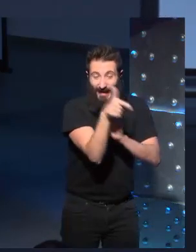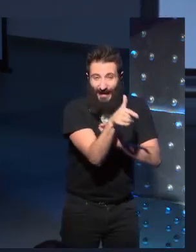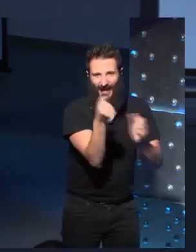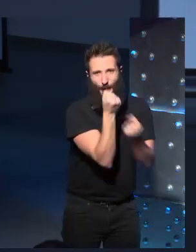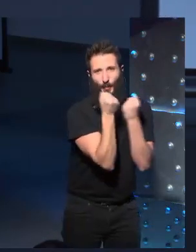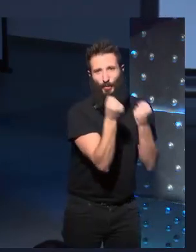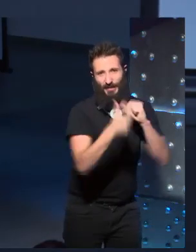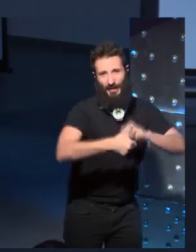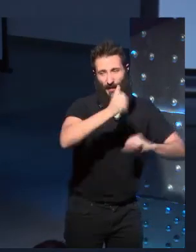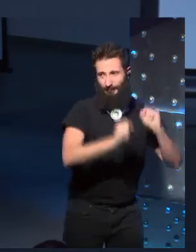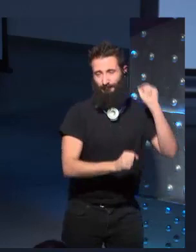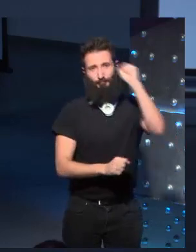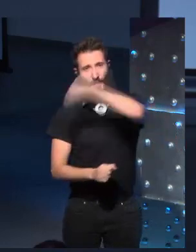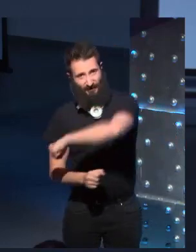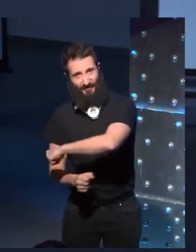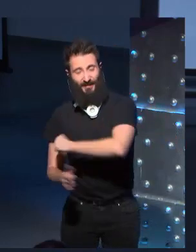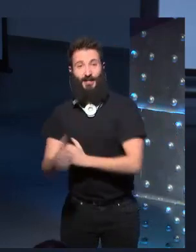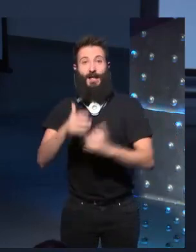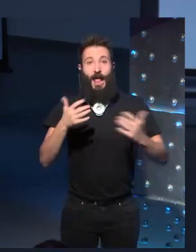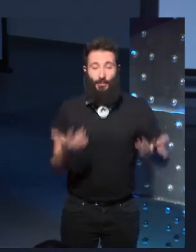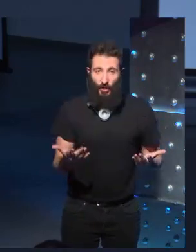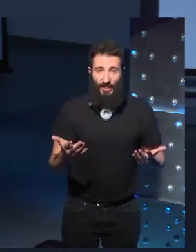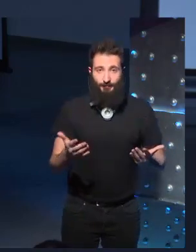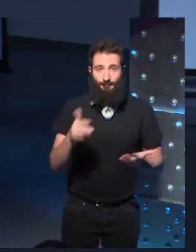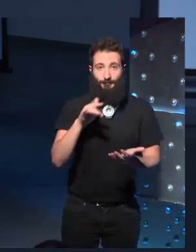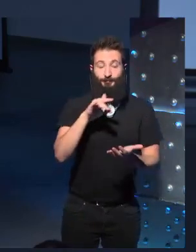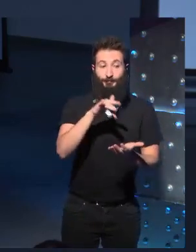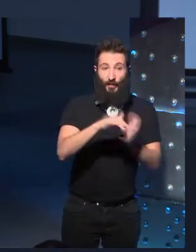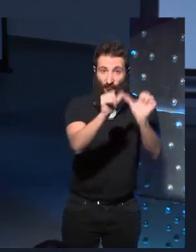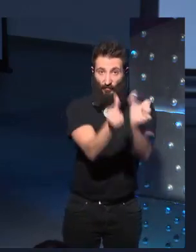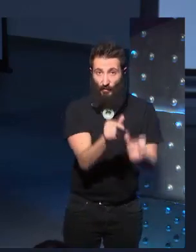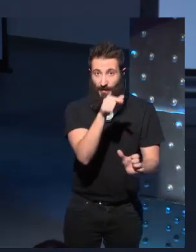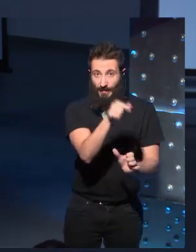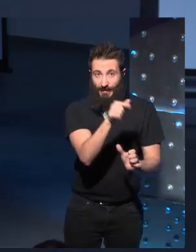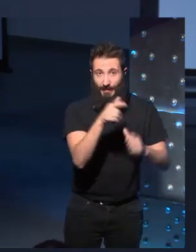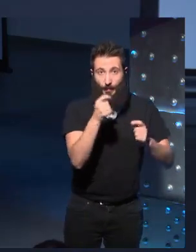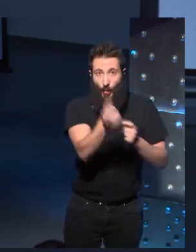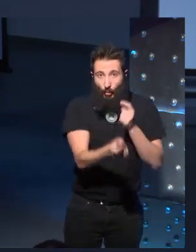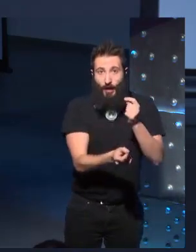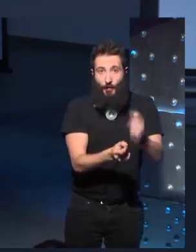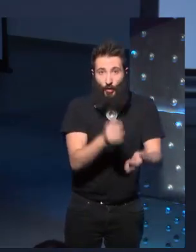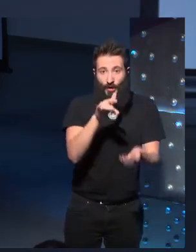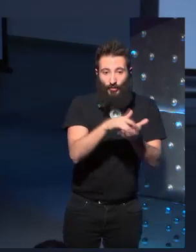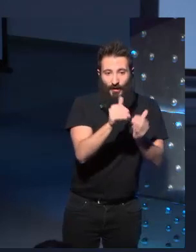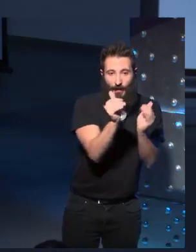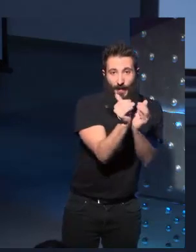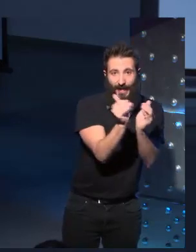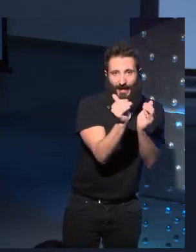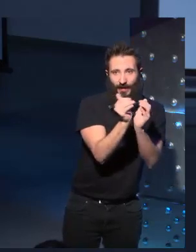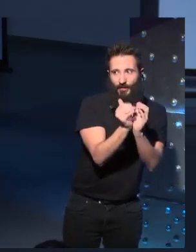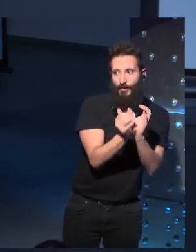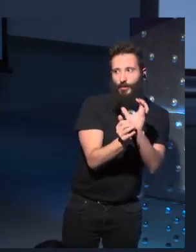the huge star. So much so that it will grab its surface and eat it. You will see some kind